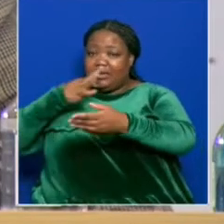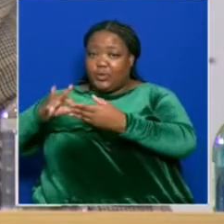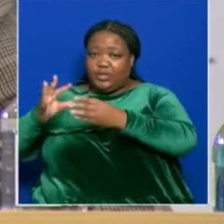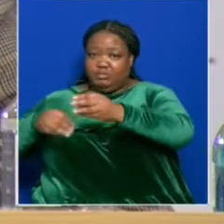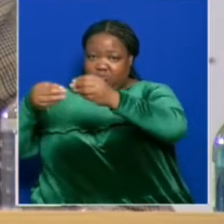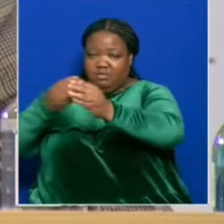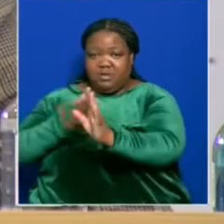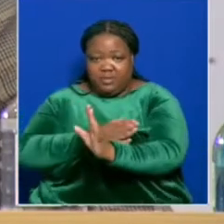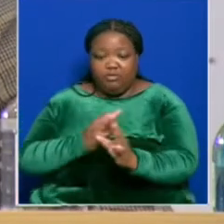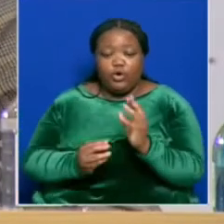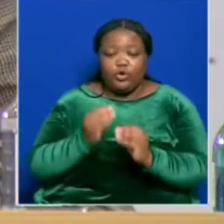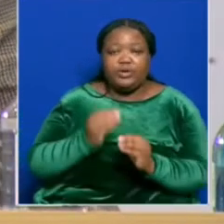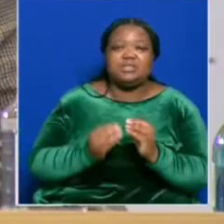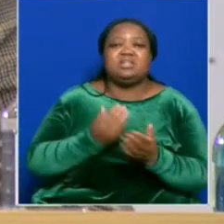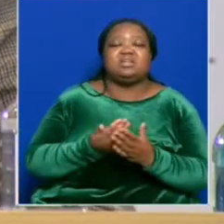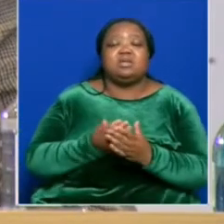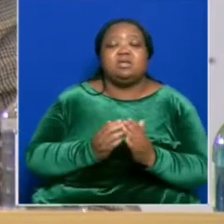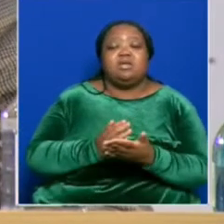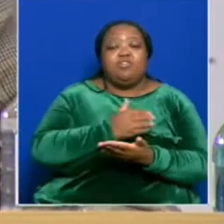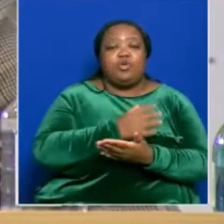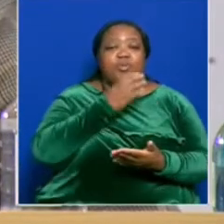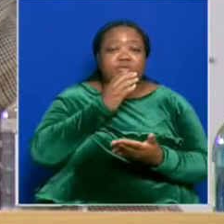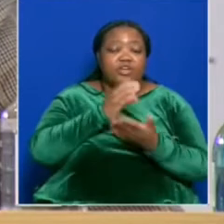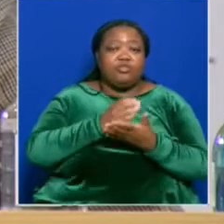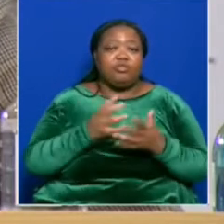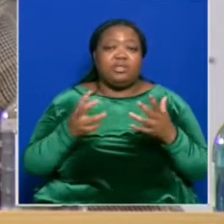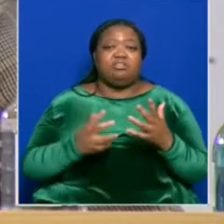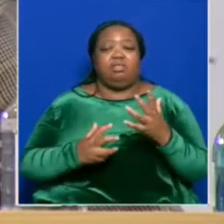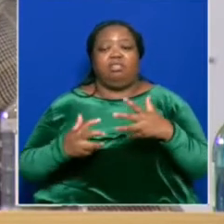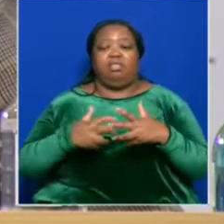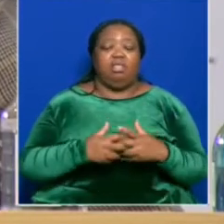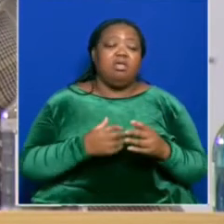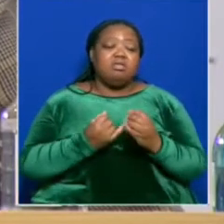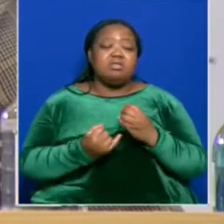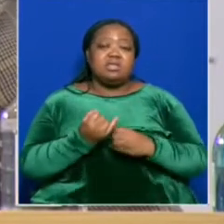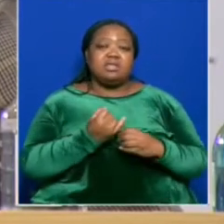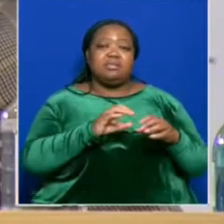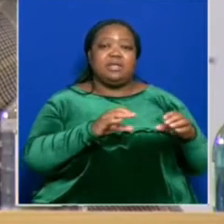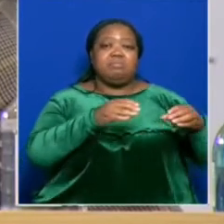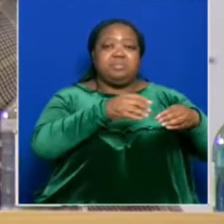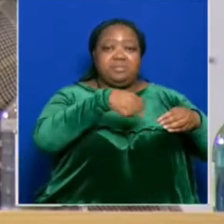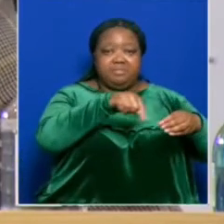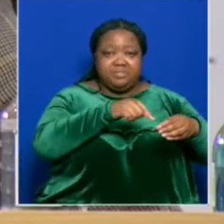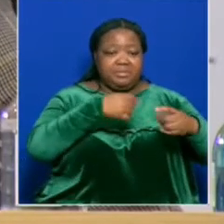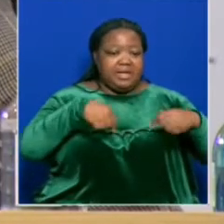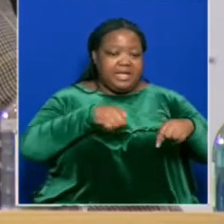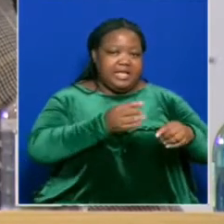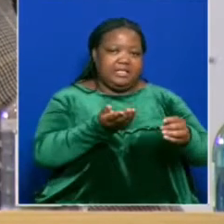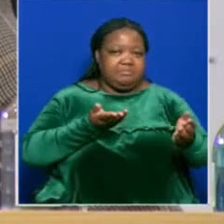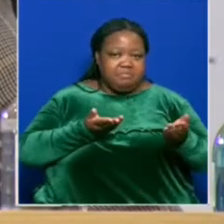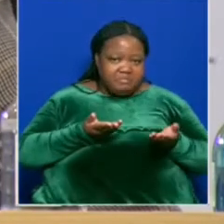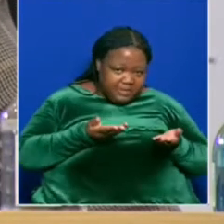a removal, and a confirmation to align to what the independent party have brought on board to us as